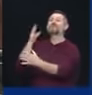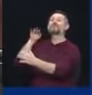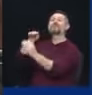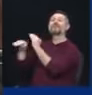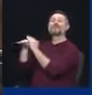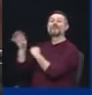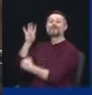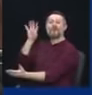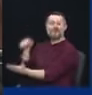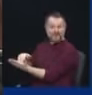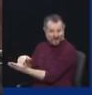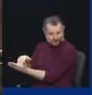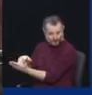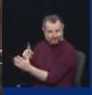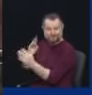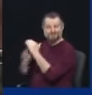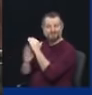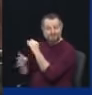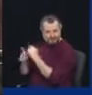COVID,